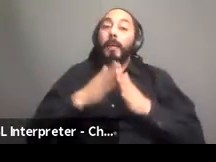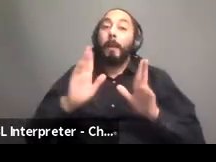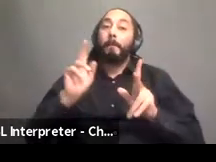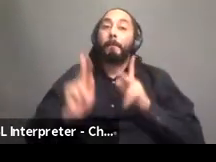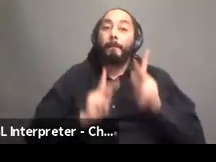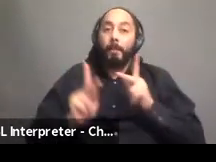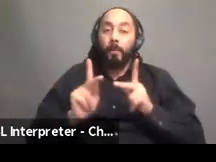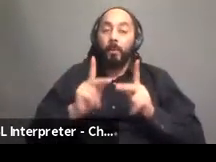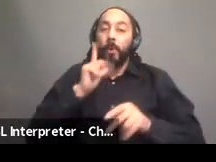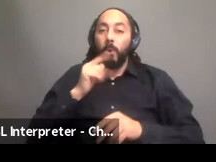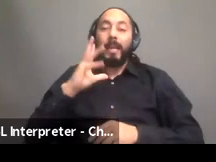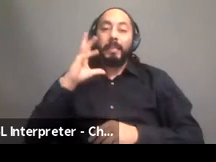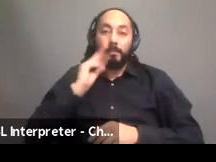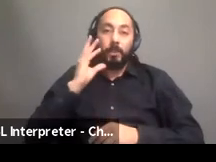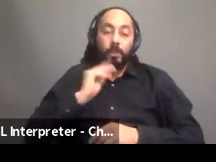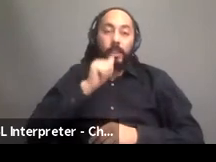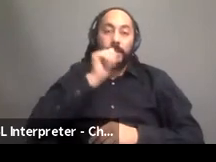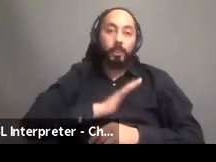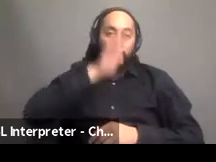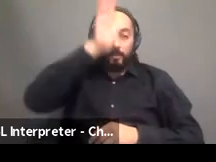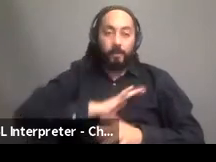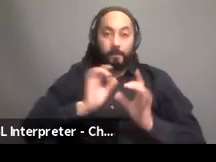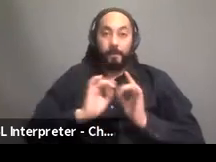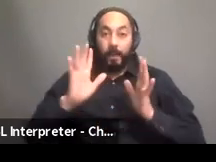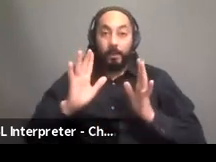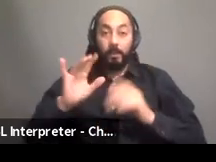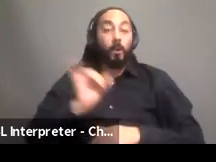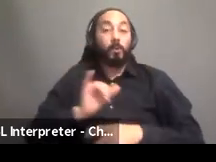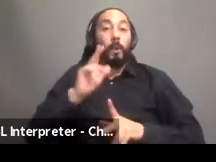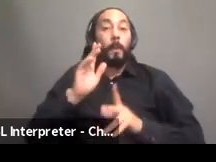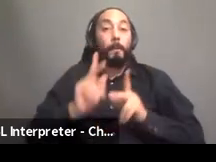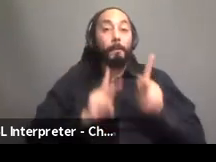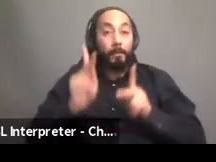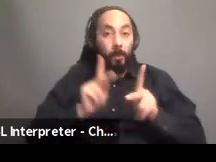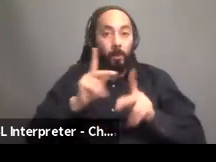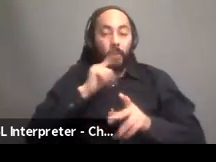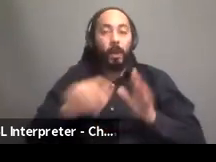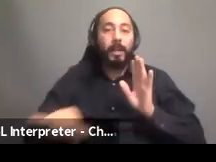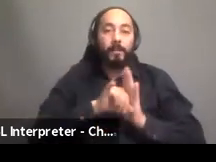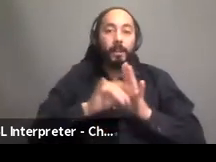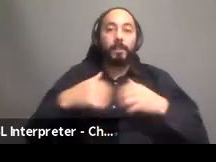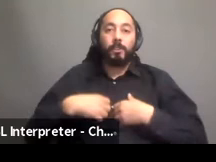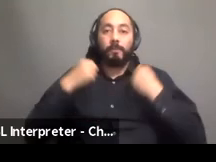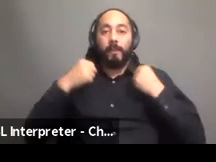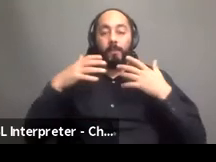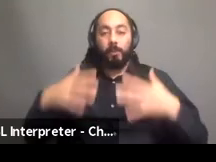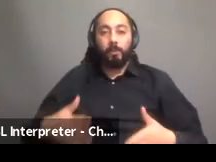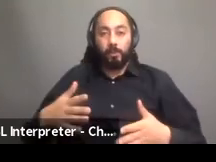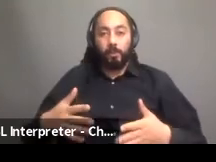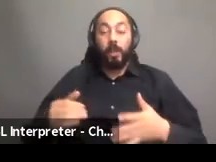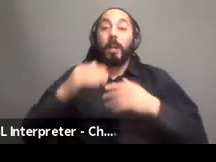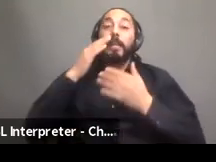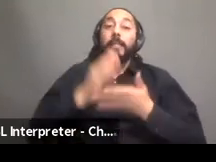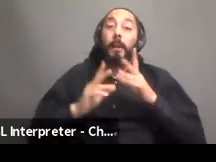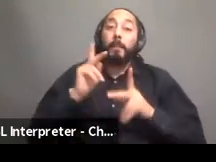sexual violence, and people who identify as survivors, while recognizing that some people may not find these terms personally